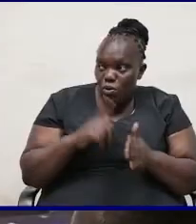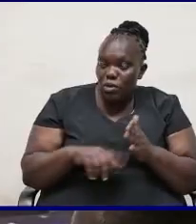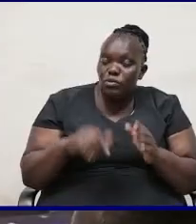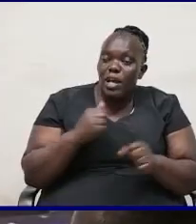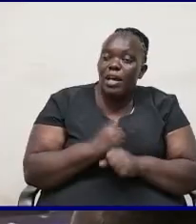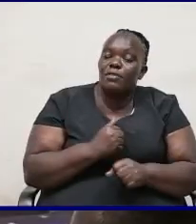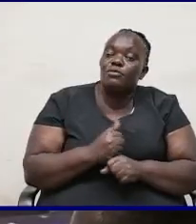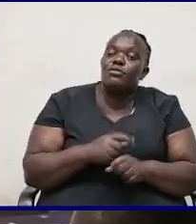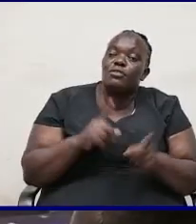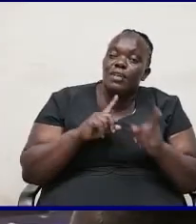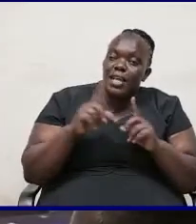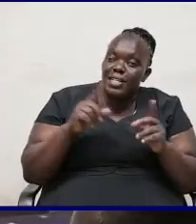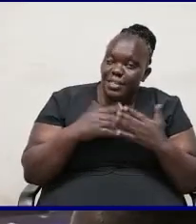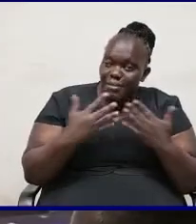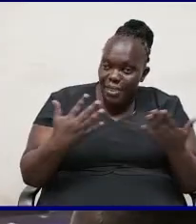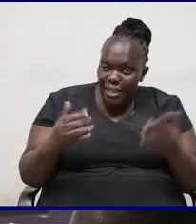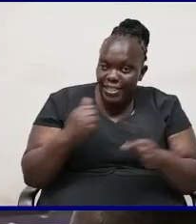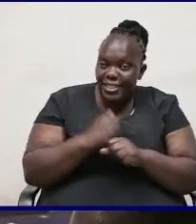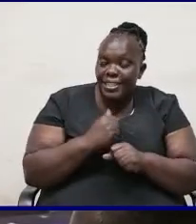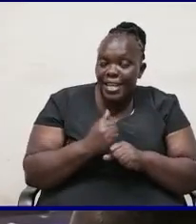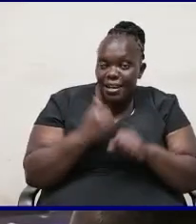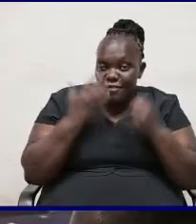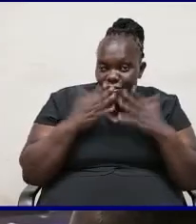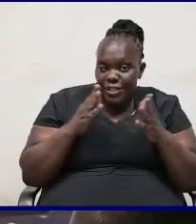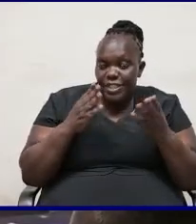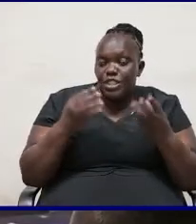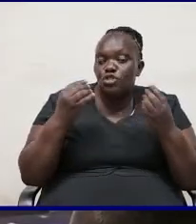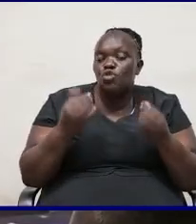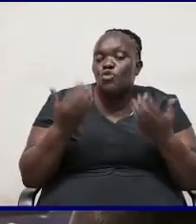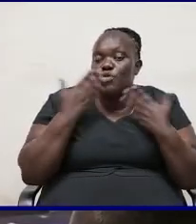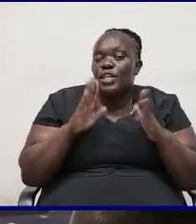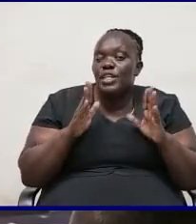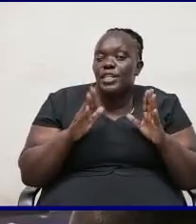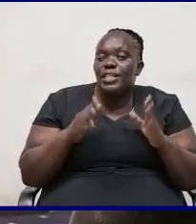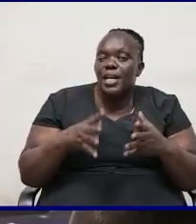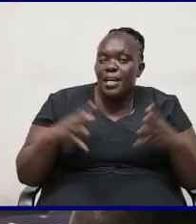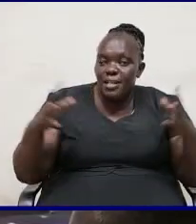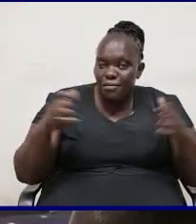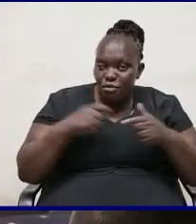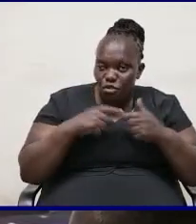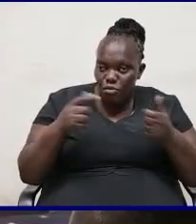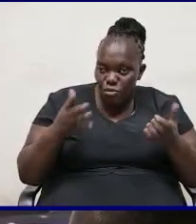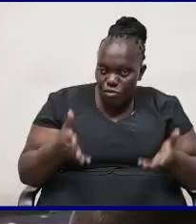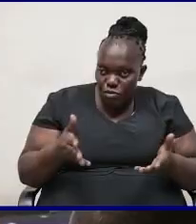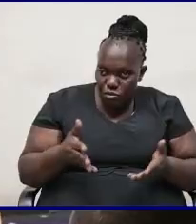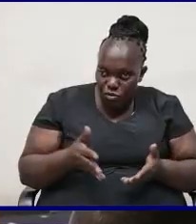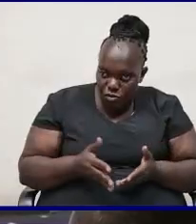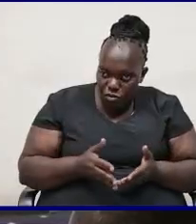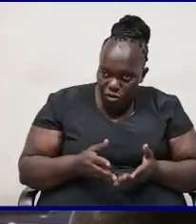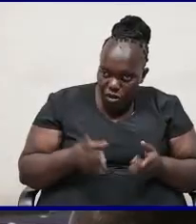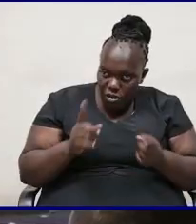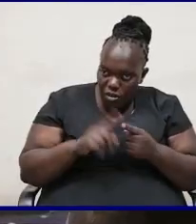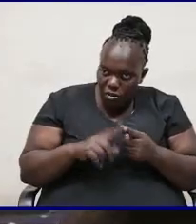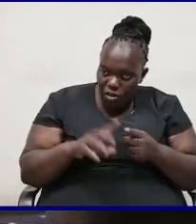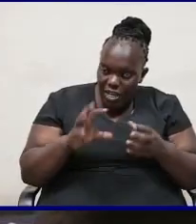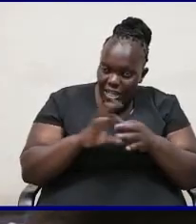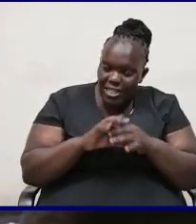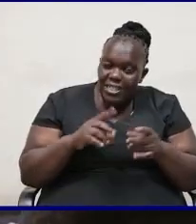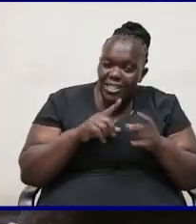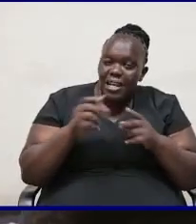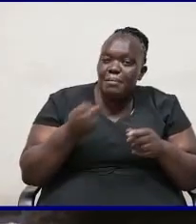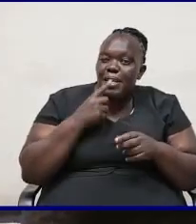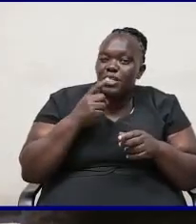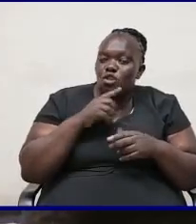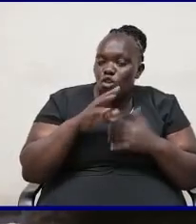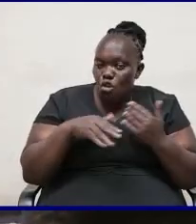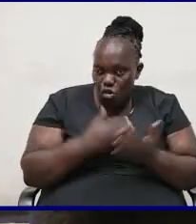are doing to diversify tourism products, which I think I'd already done, because I'd said we're expanding from to cultural tourism, medical,